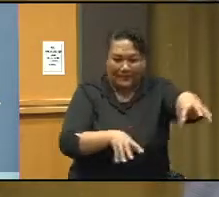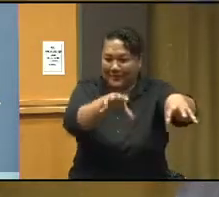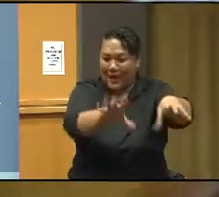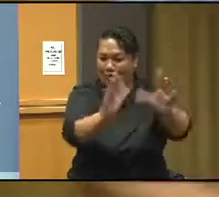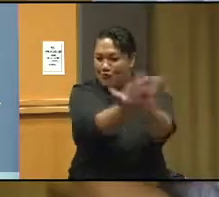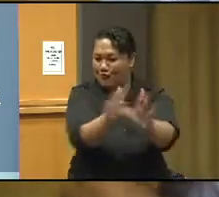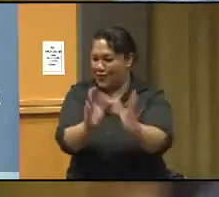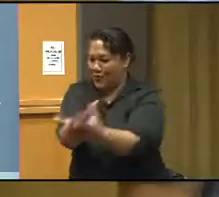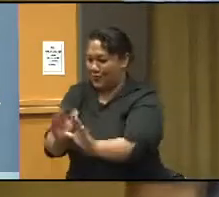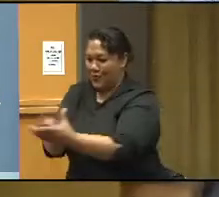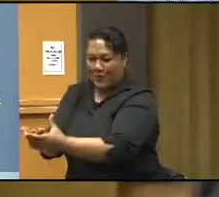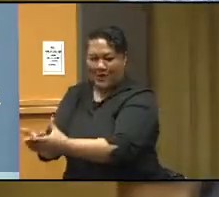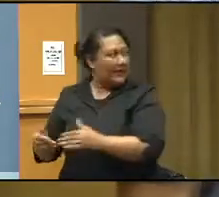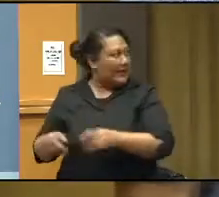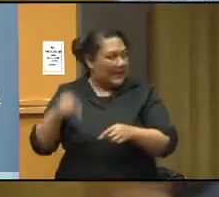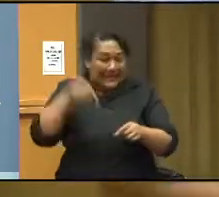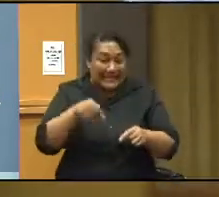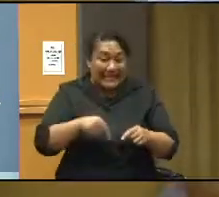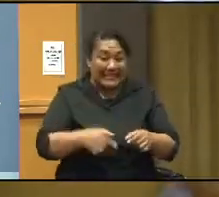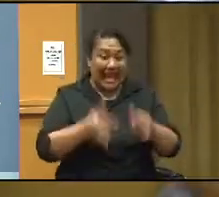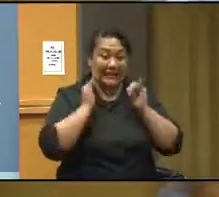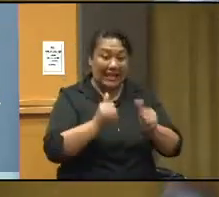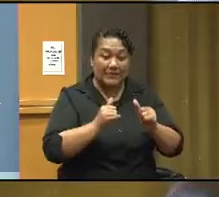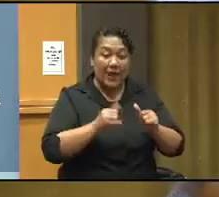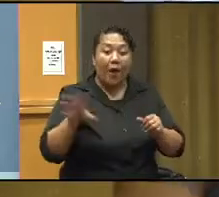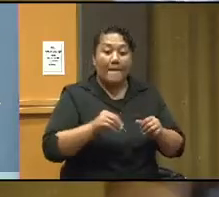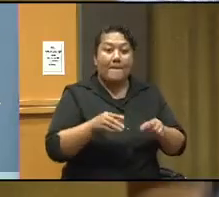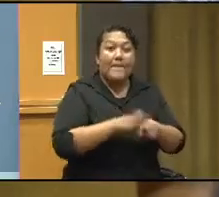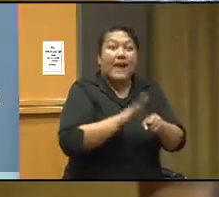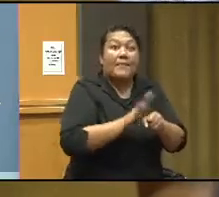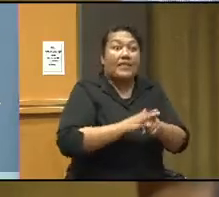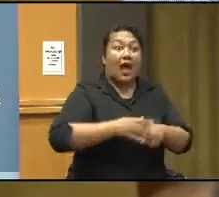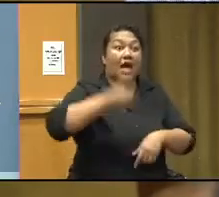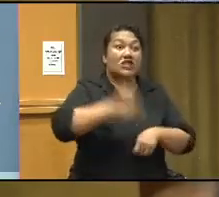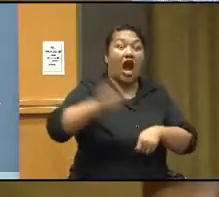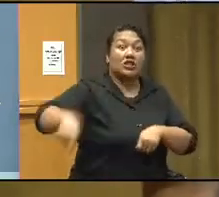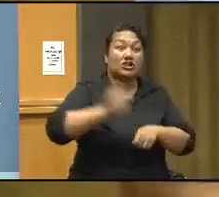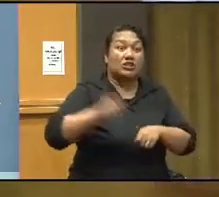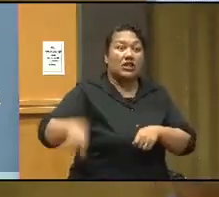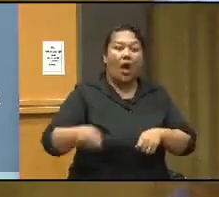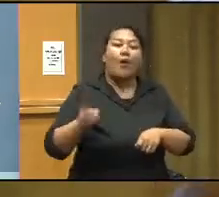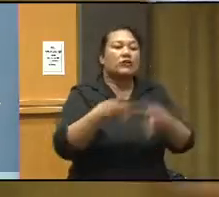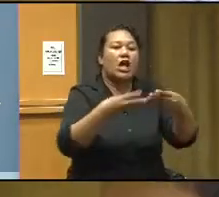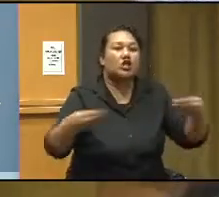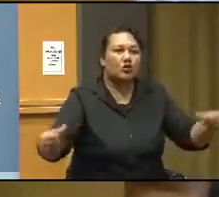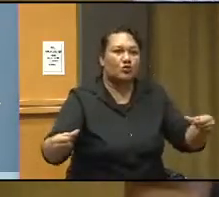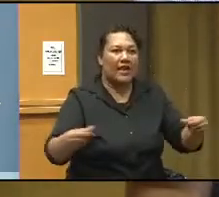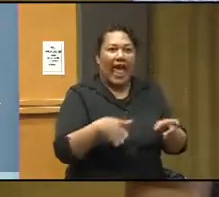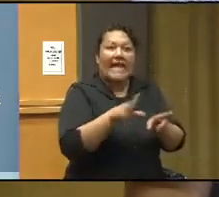the judgment that was made by the judge. What other solutions you can come up with? There was a case